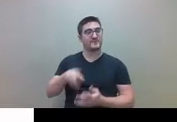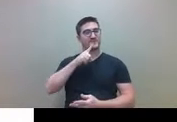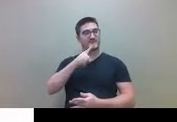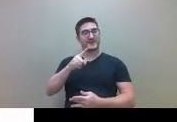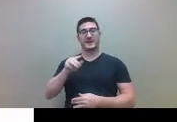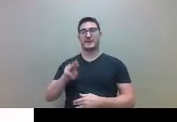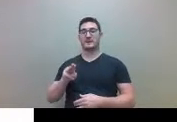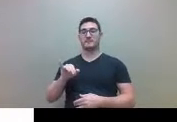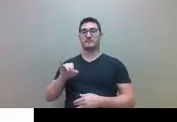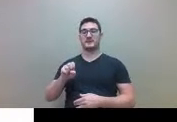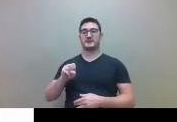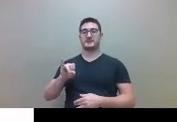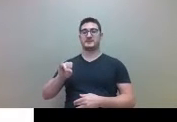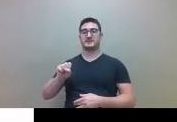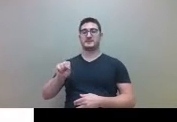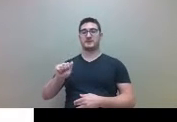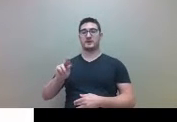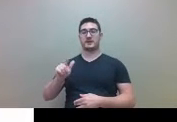territory.